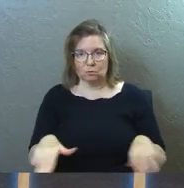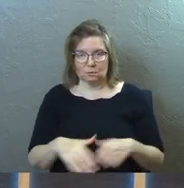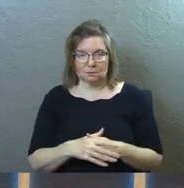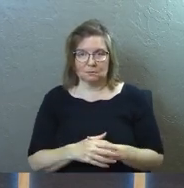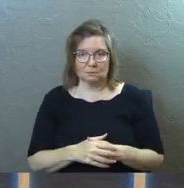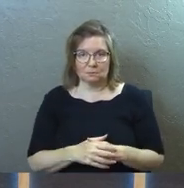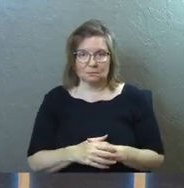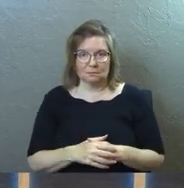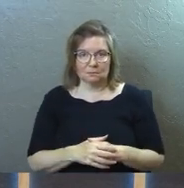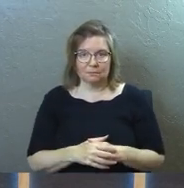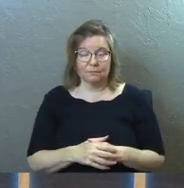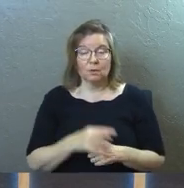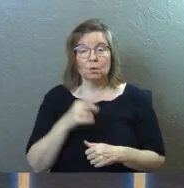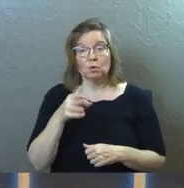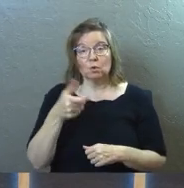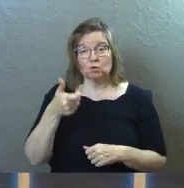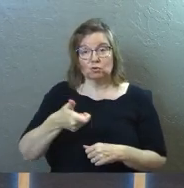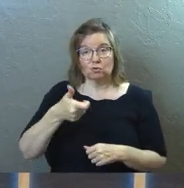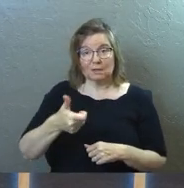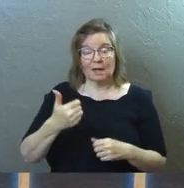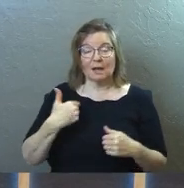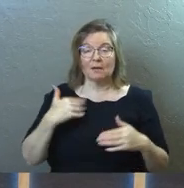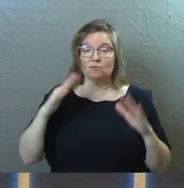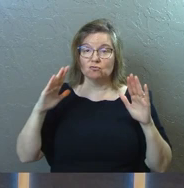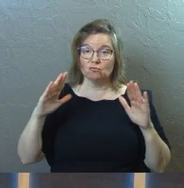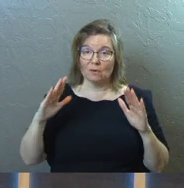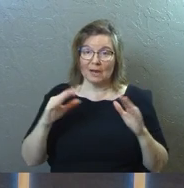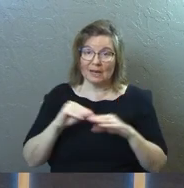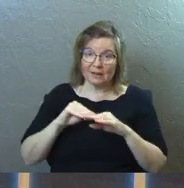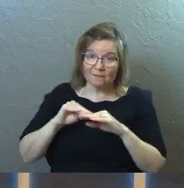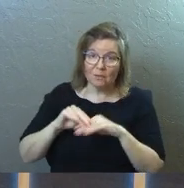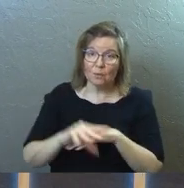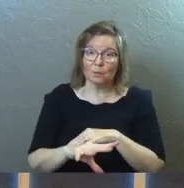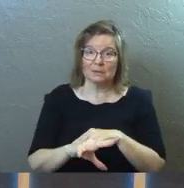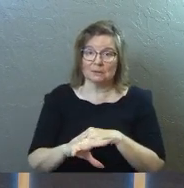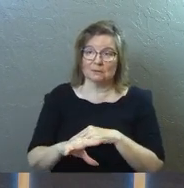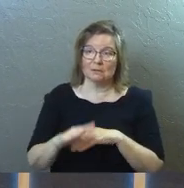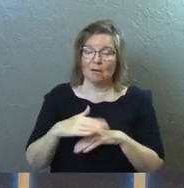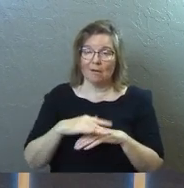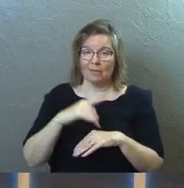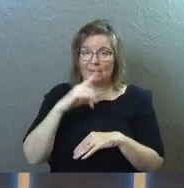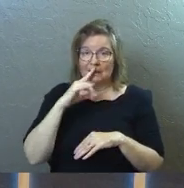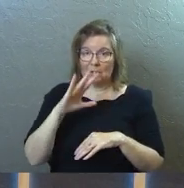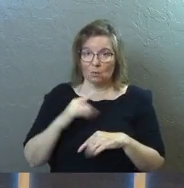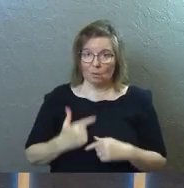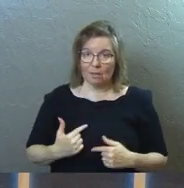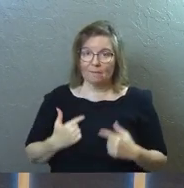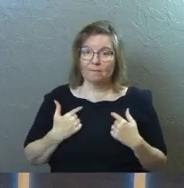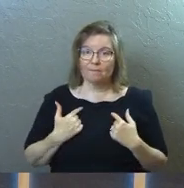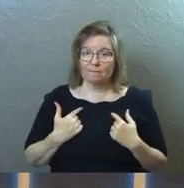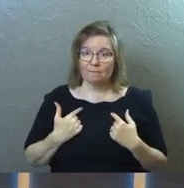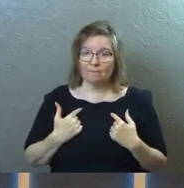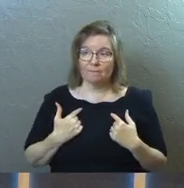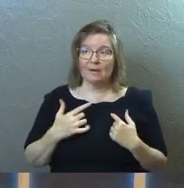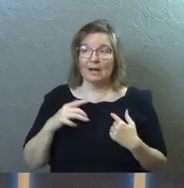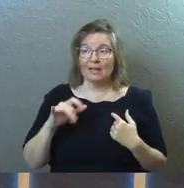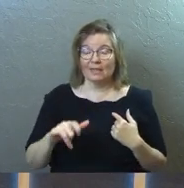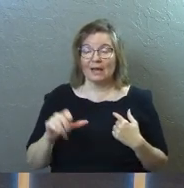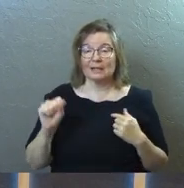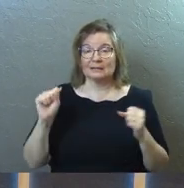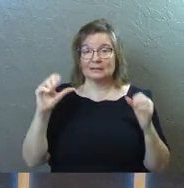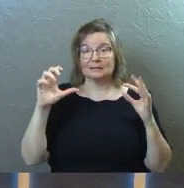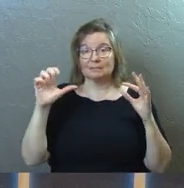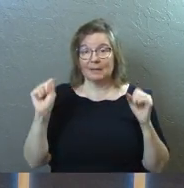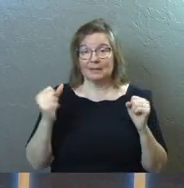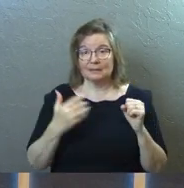children. That you have great influence over the kids in your life. And that's an